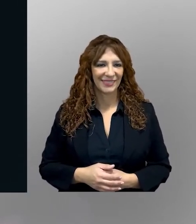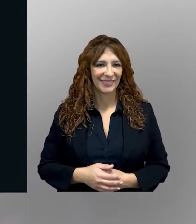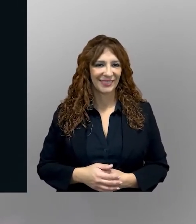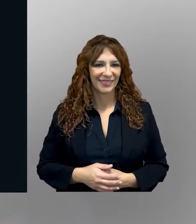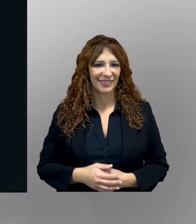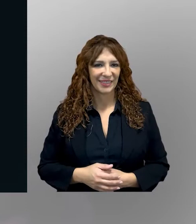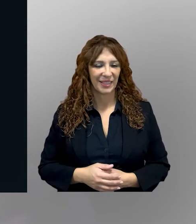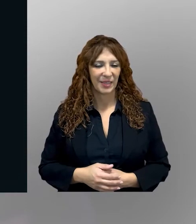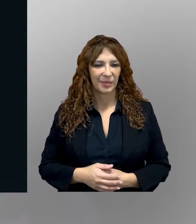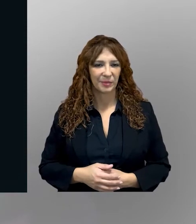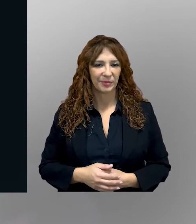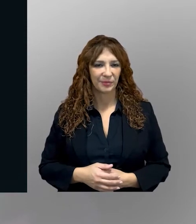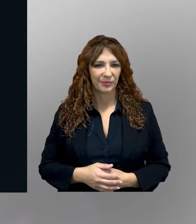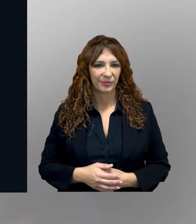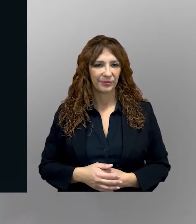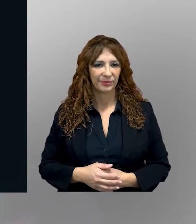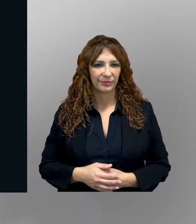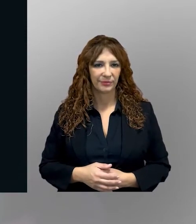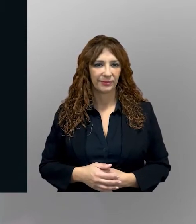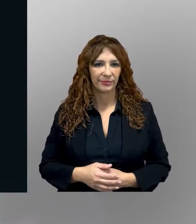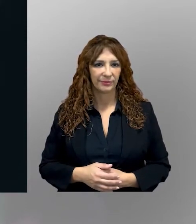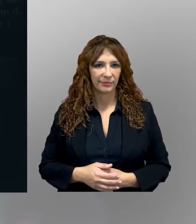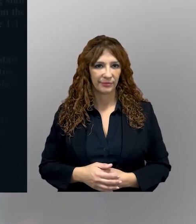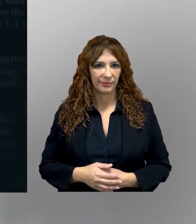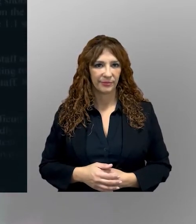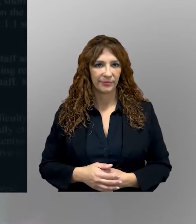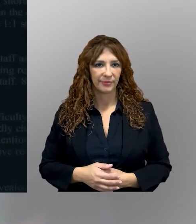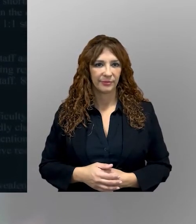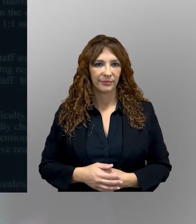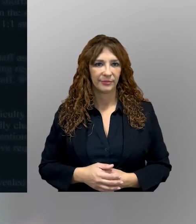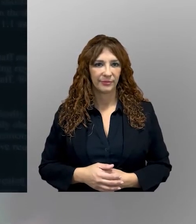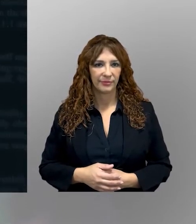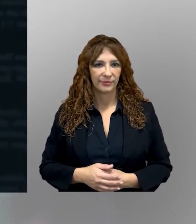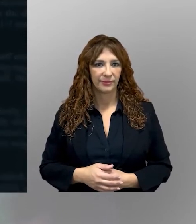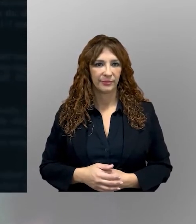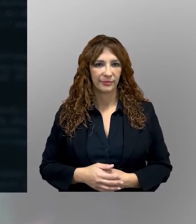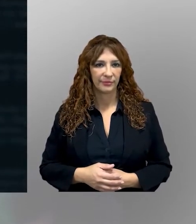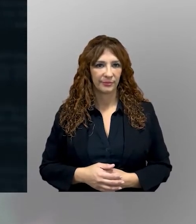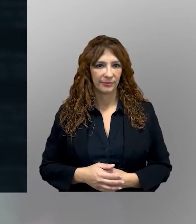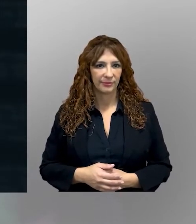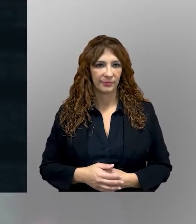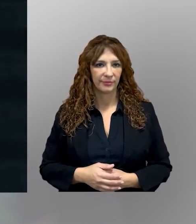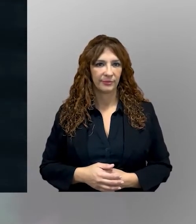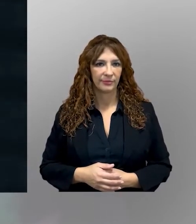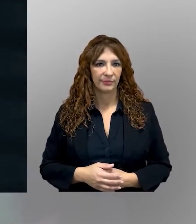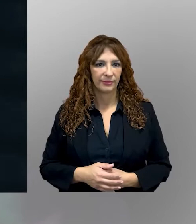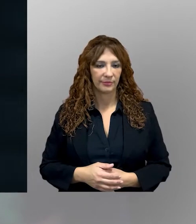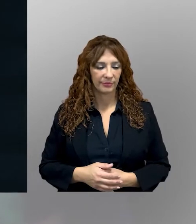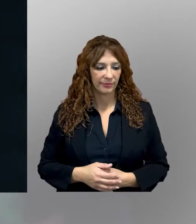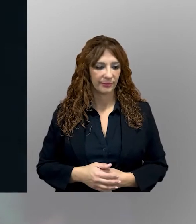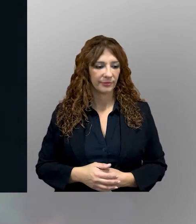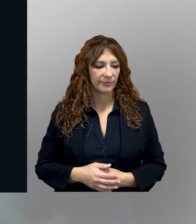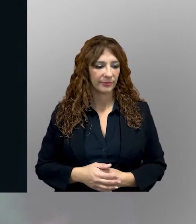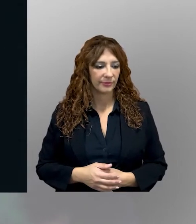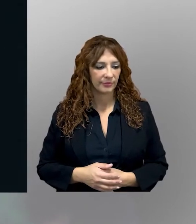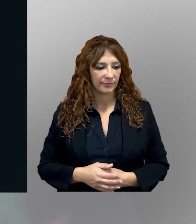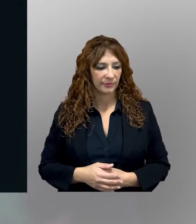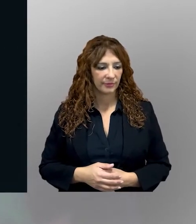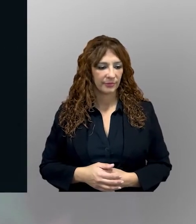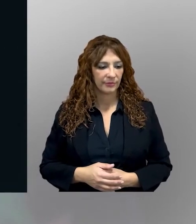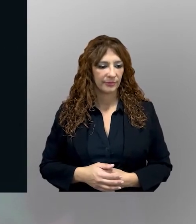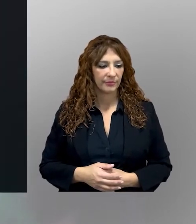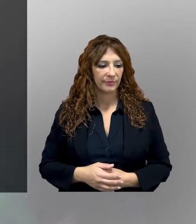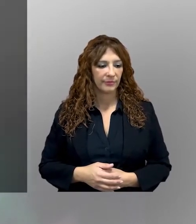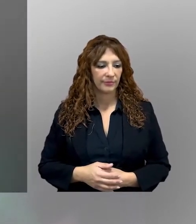An NIA staff member sexually assaulted the youth, which resulted in a criminal investigation. Youth who eloped said that they would rather go to the hospital, jail, than return